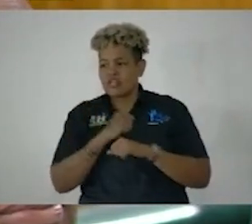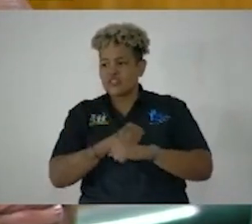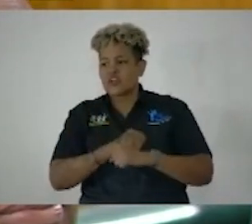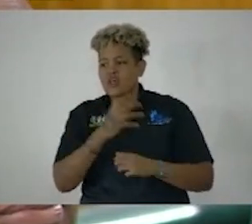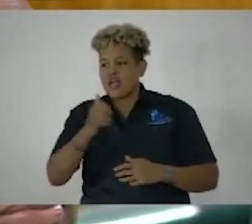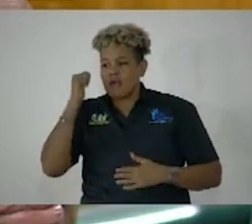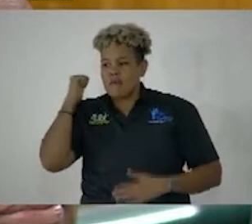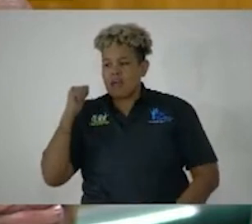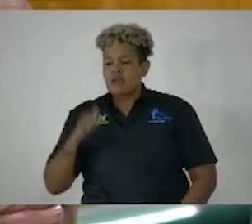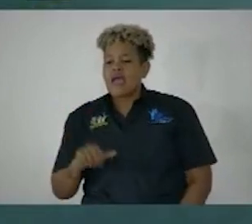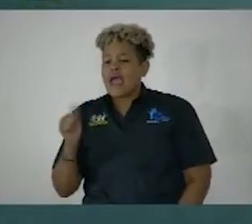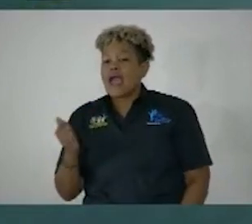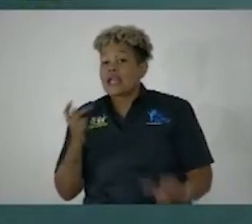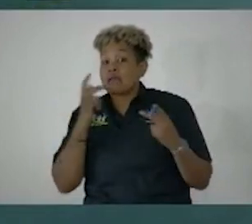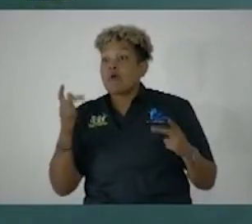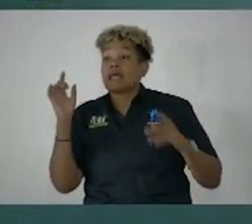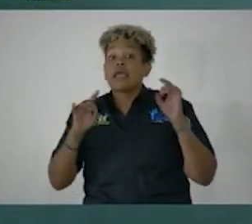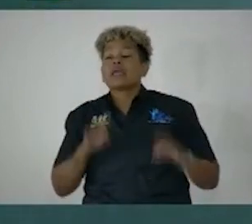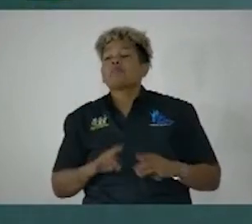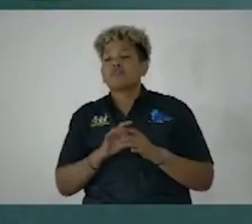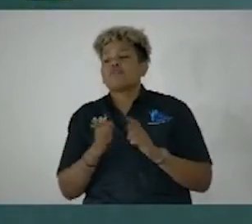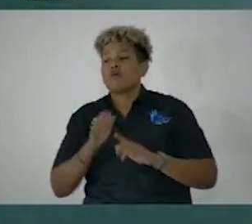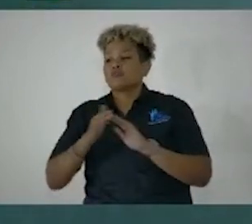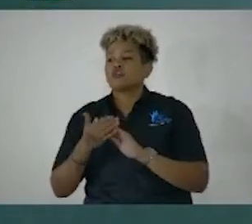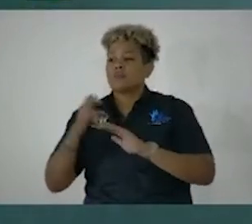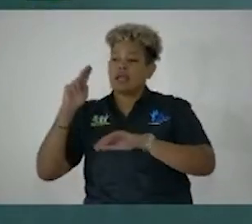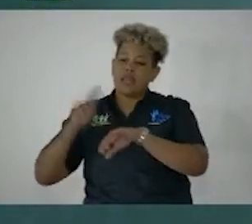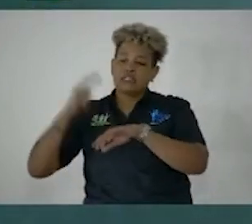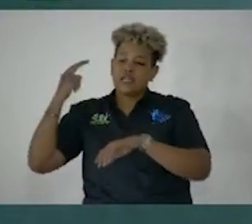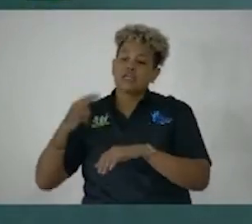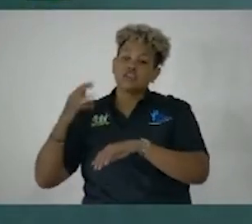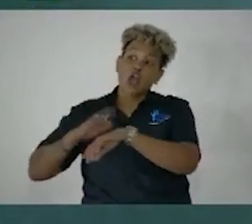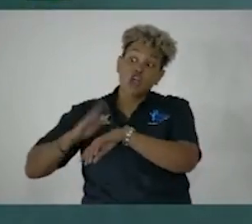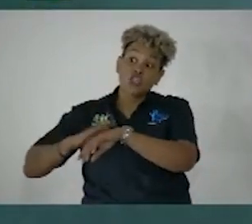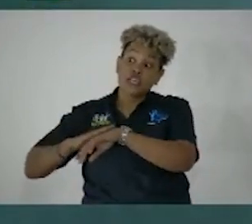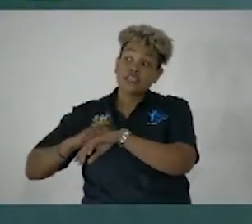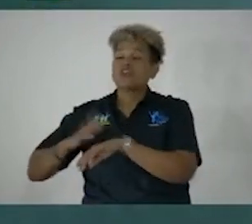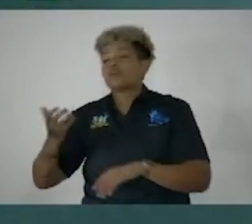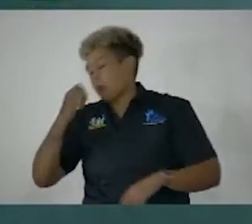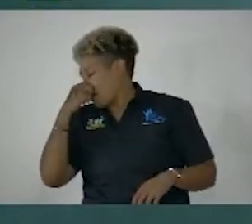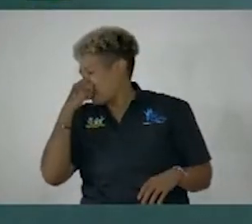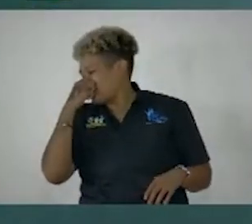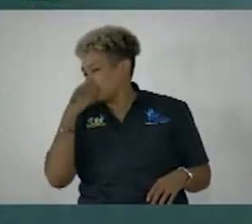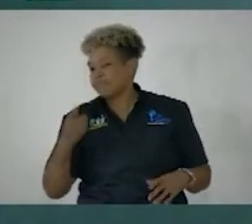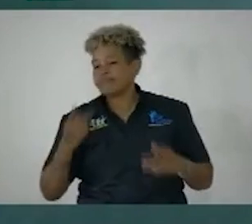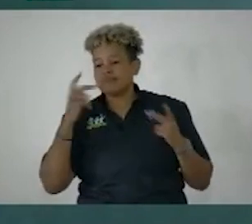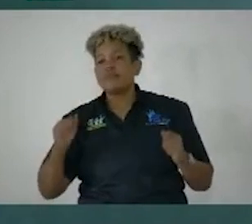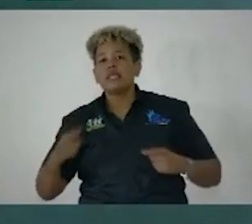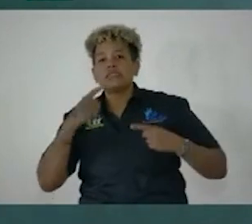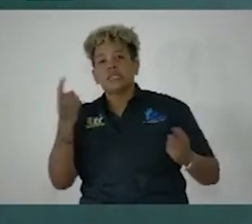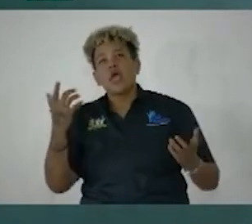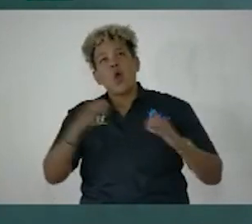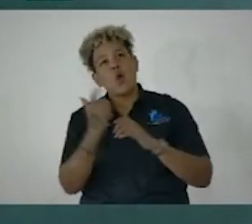be any public input from the Jamaica National Heritage consultation so that the public can have a say